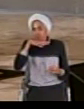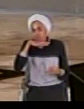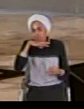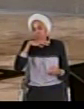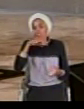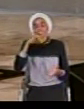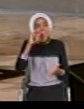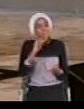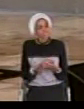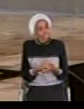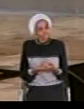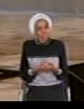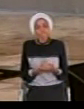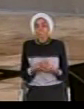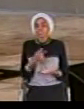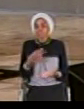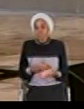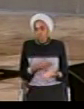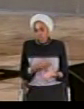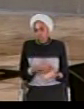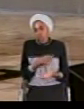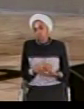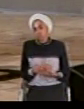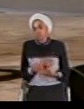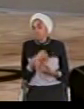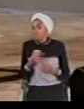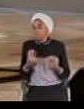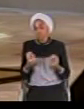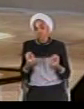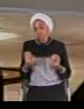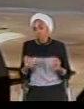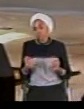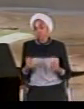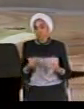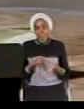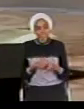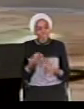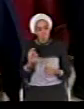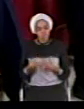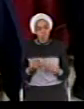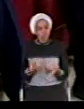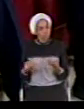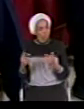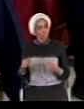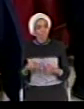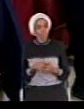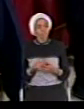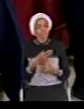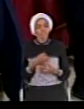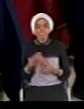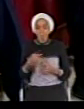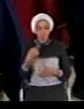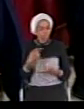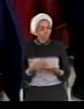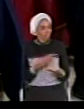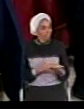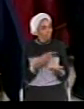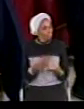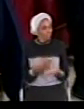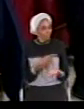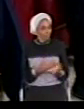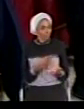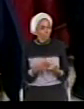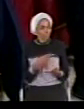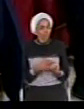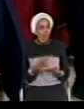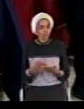that gospel. And so as these people came and they were adding